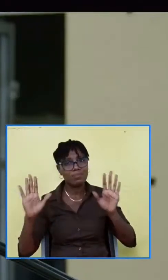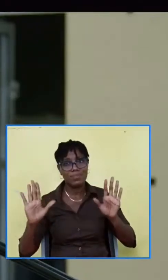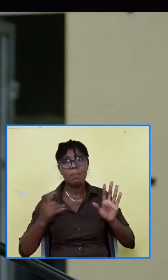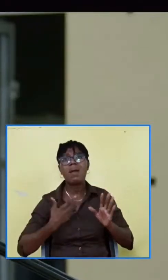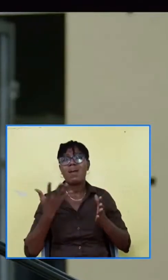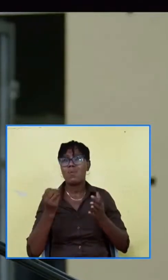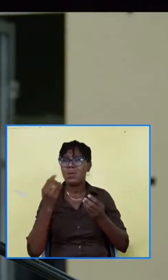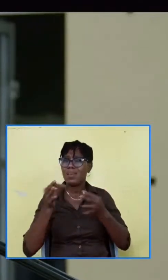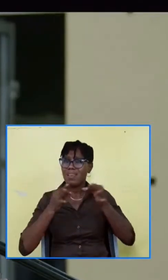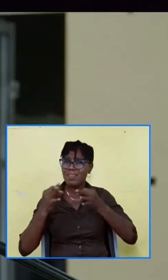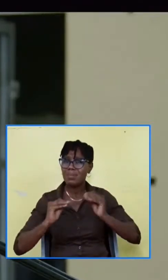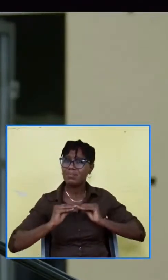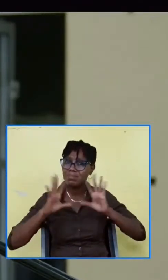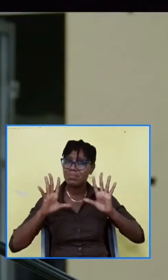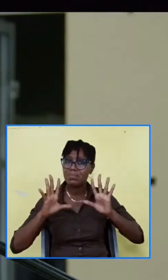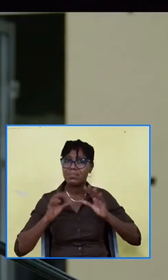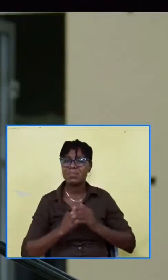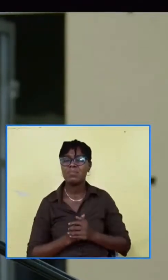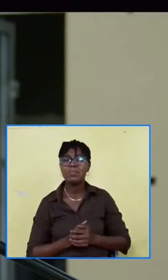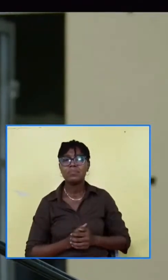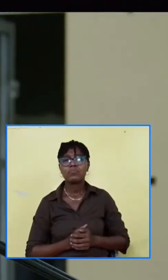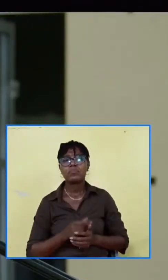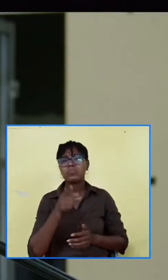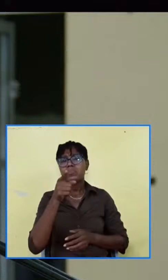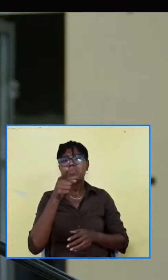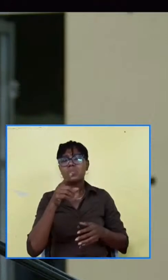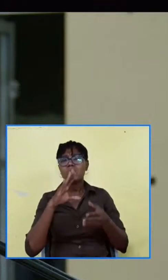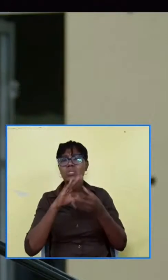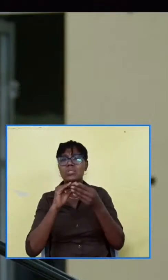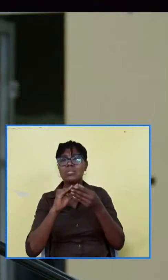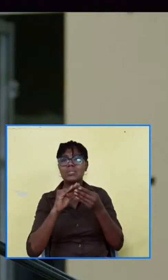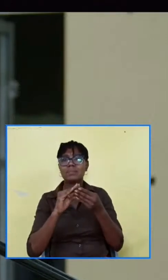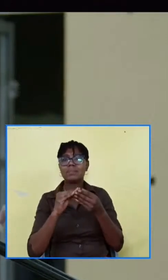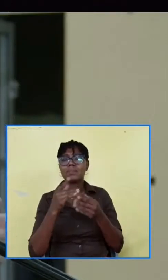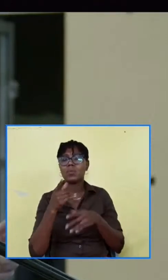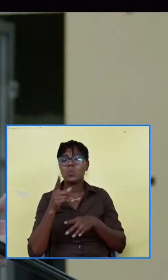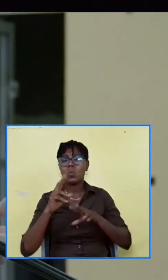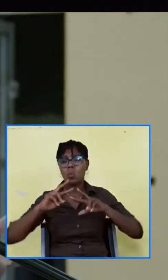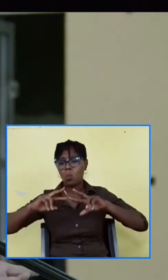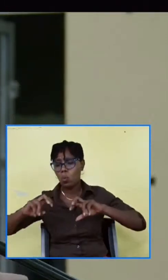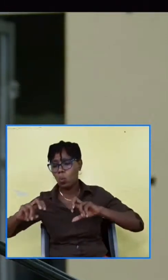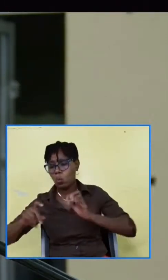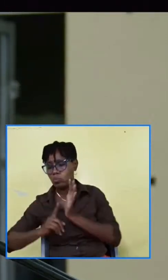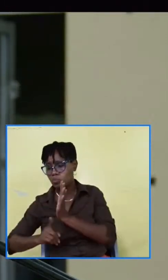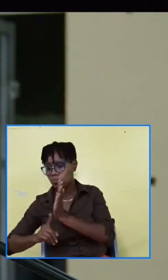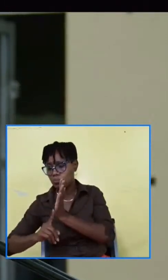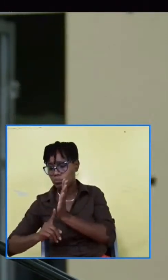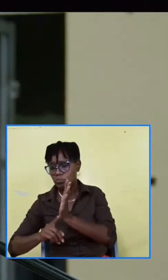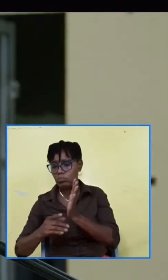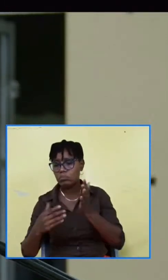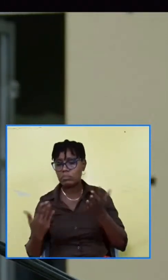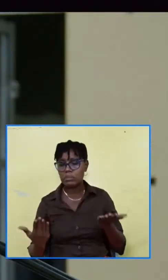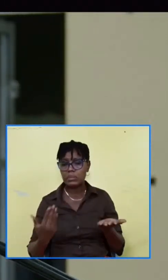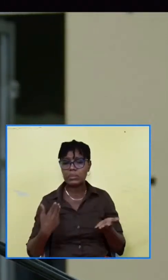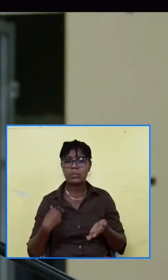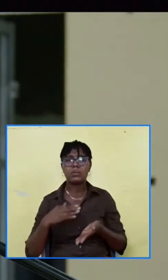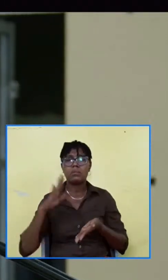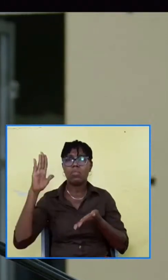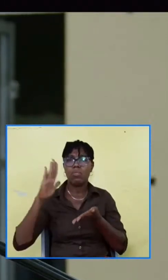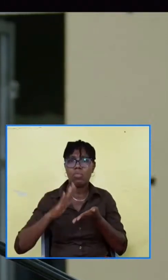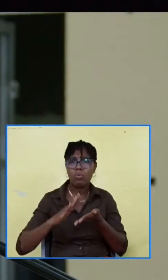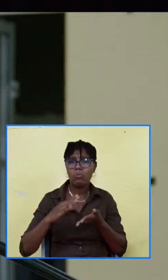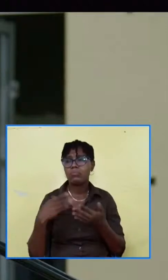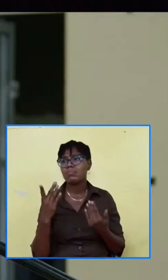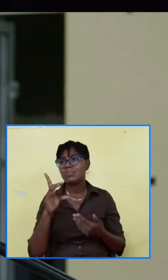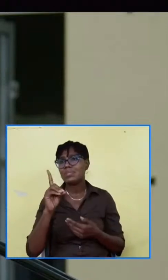You're using some point analysis in terms of your analysis in terms of like the depletion dates,